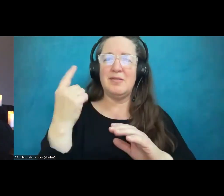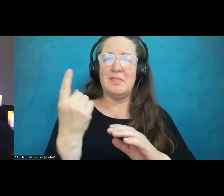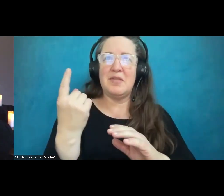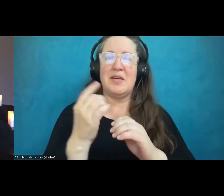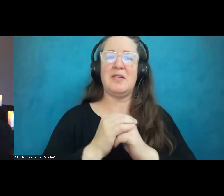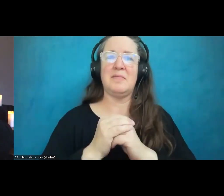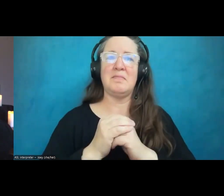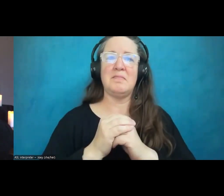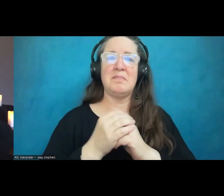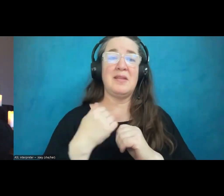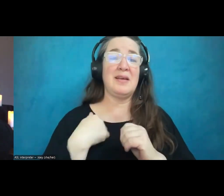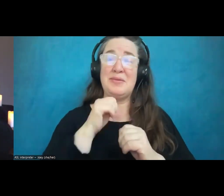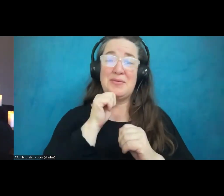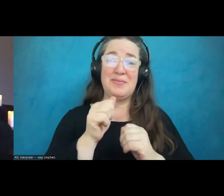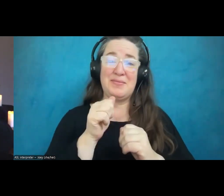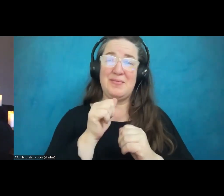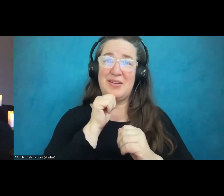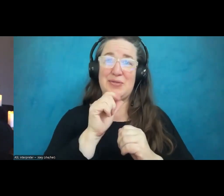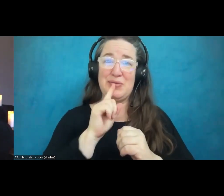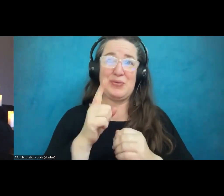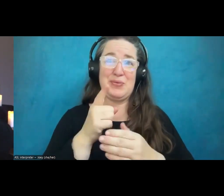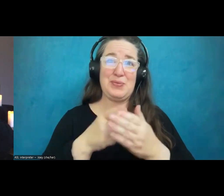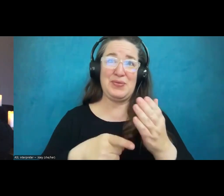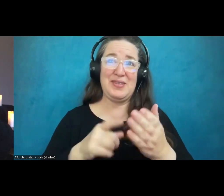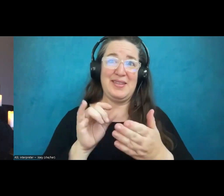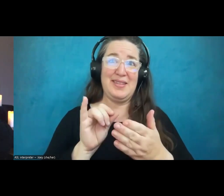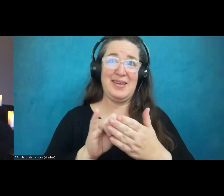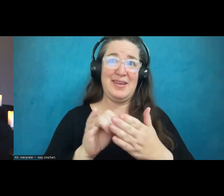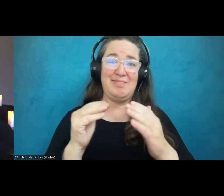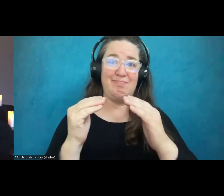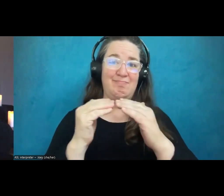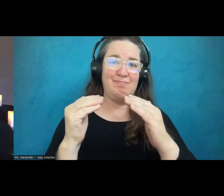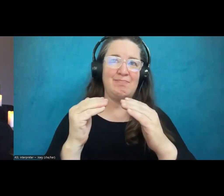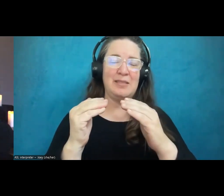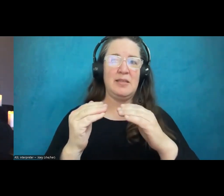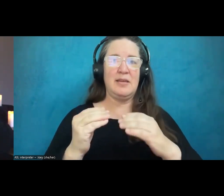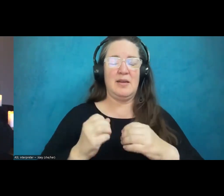I'm not even sure what it is that comes up for me when I play that, but it's something.